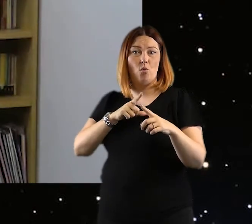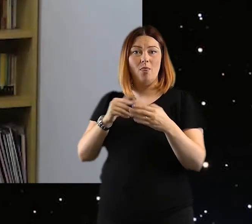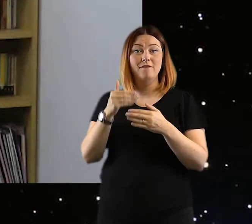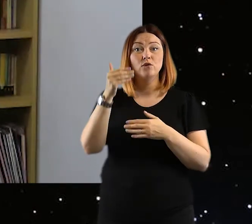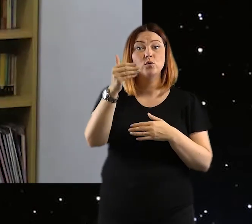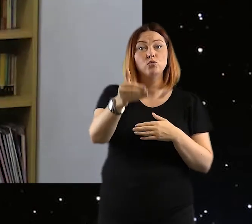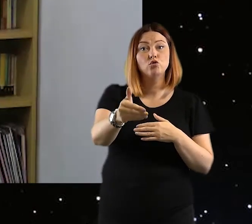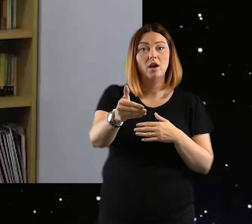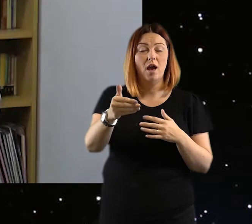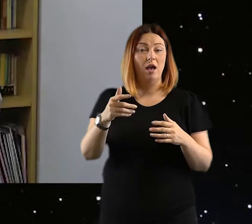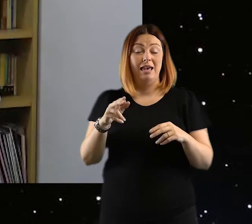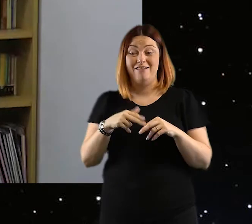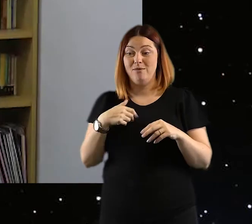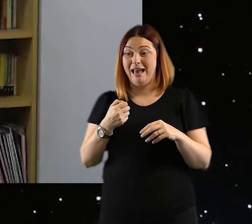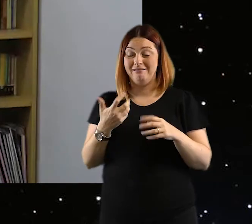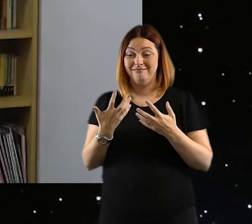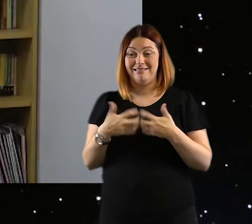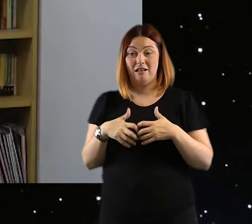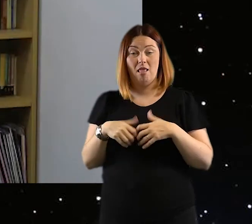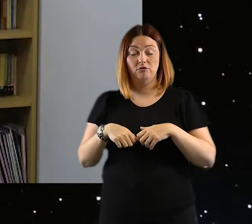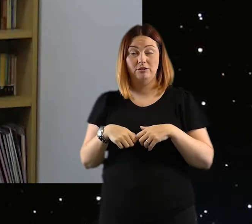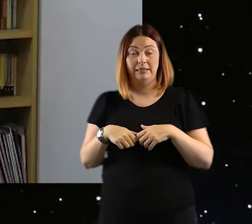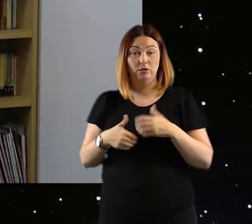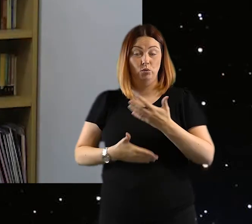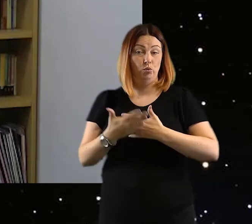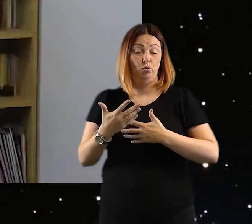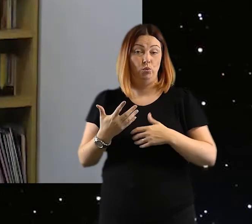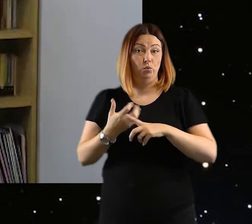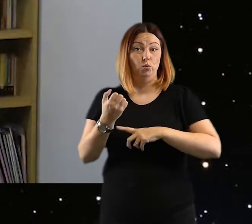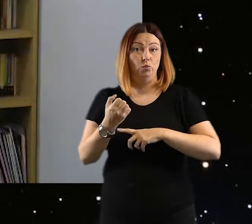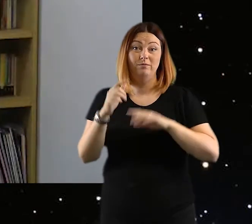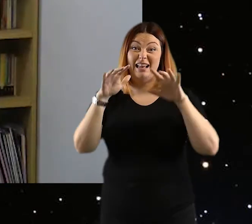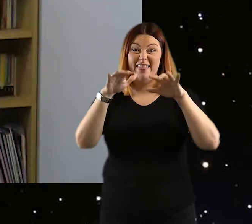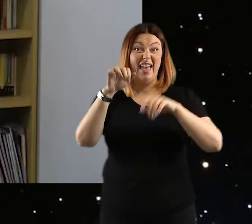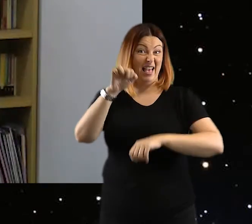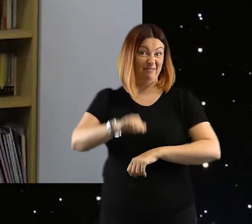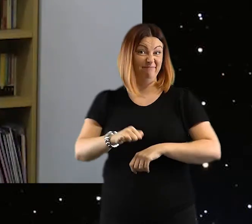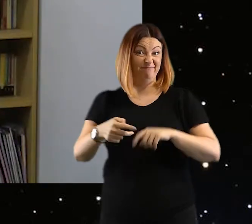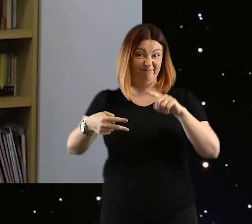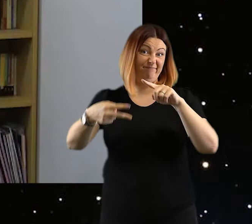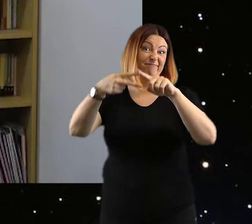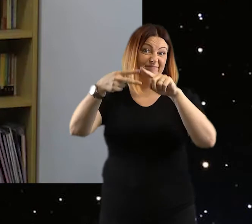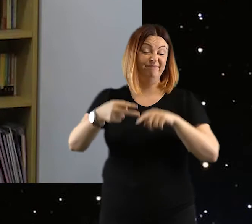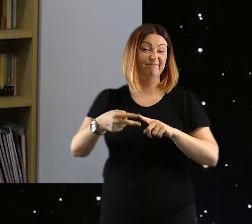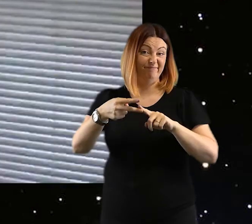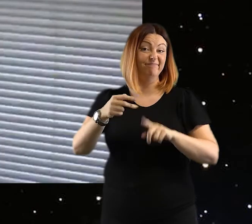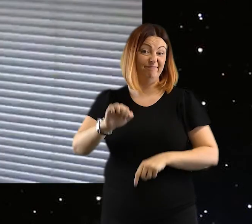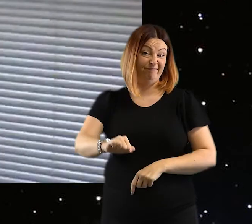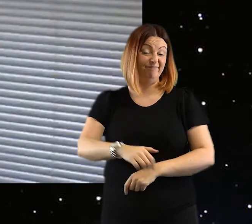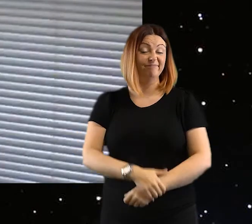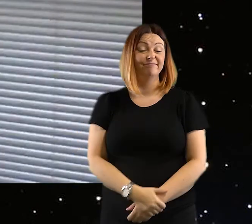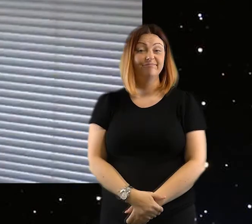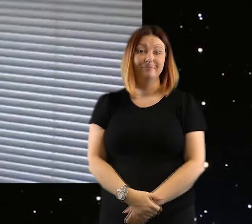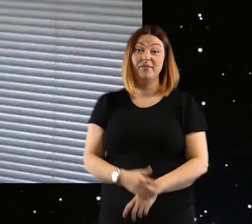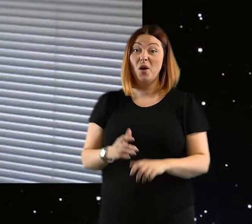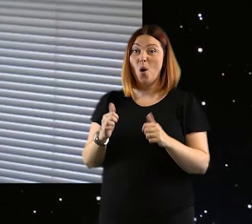know, exciting targets for any sort of future, you know, if we were to make some sort of technological breakthrough, it's you know, it's right up there.